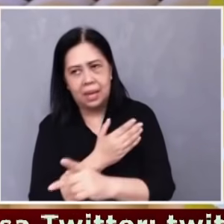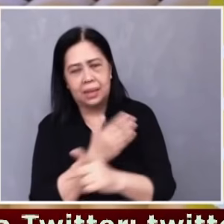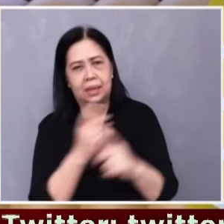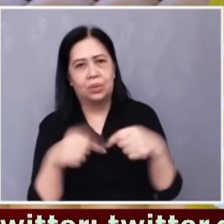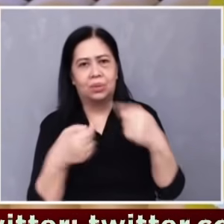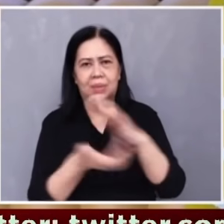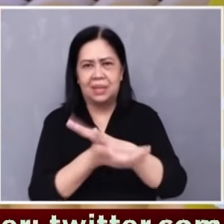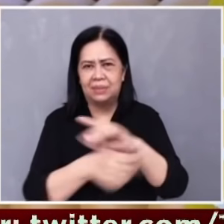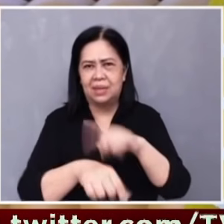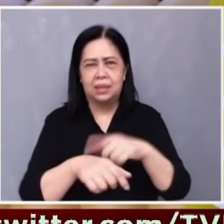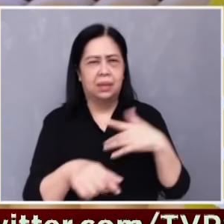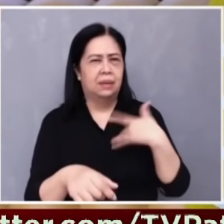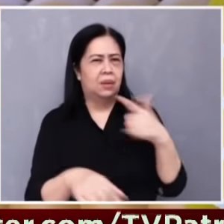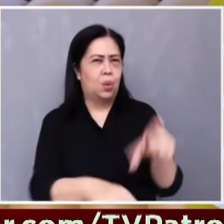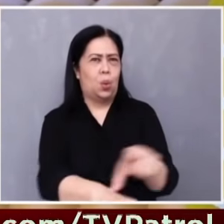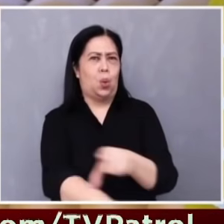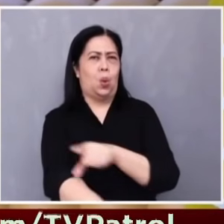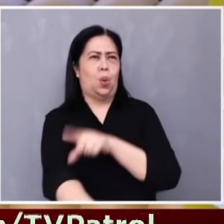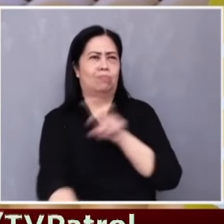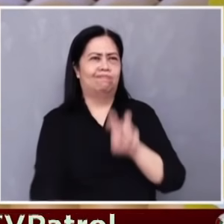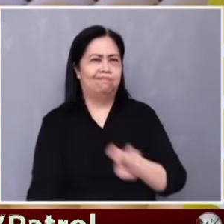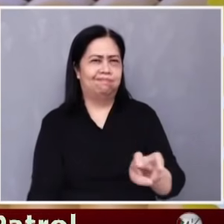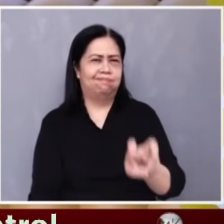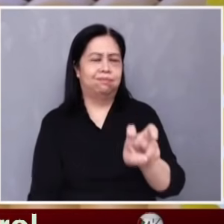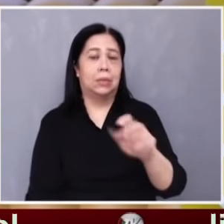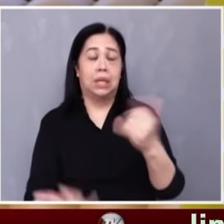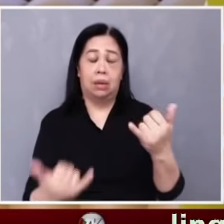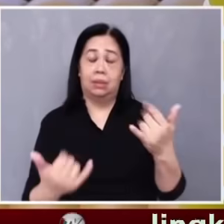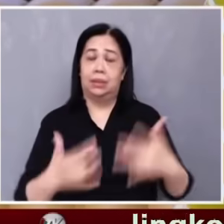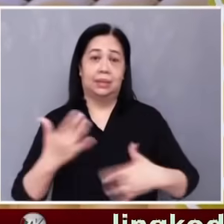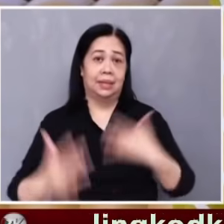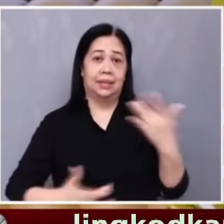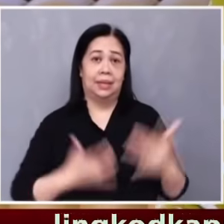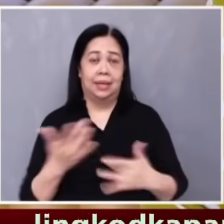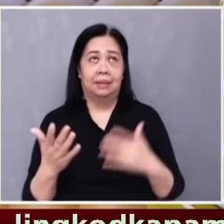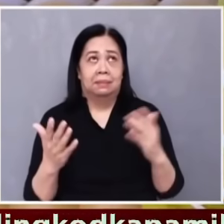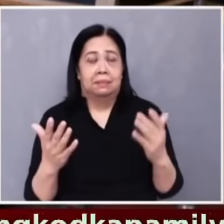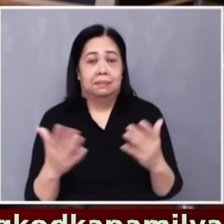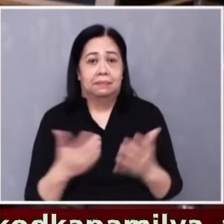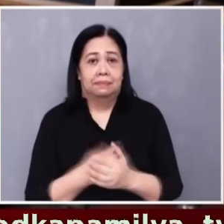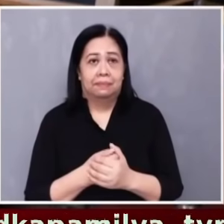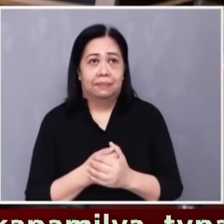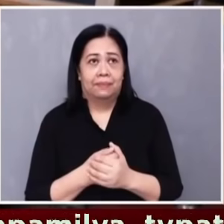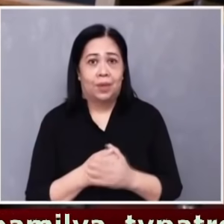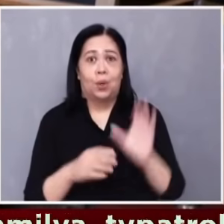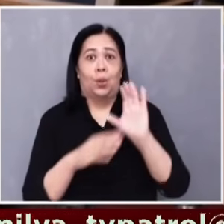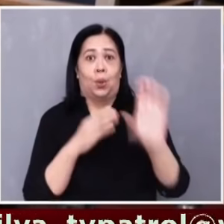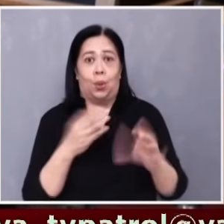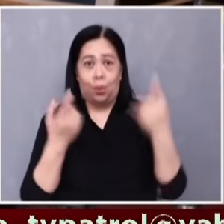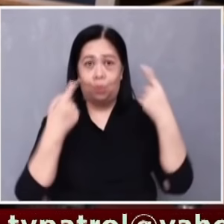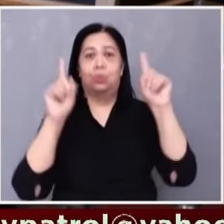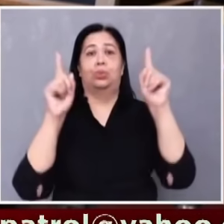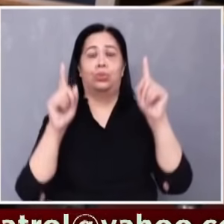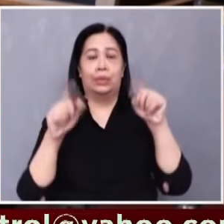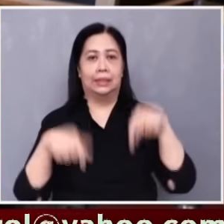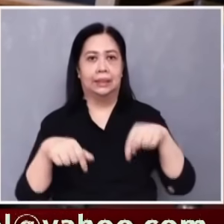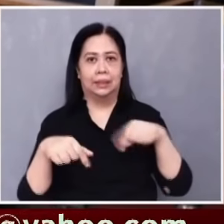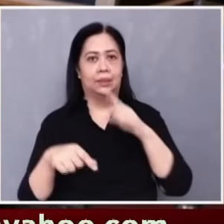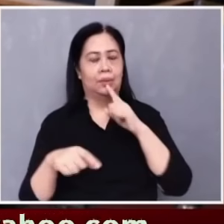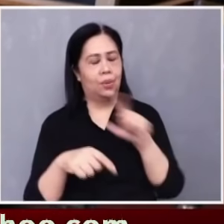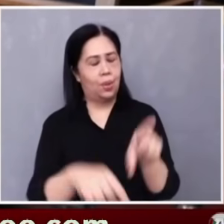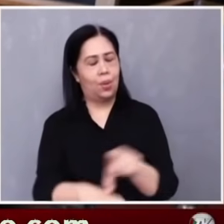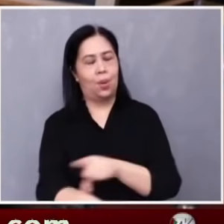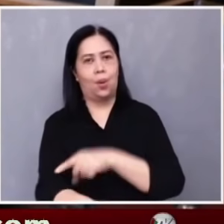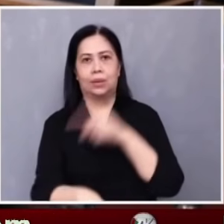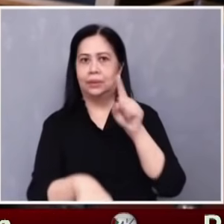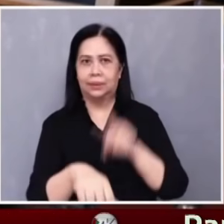feels like a long journey, and I'm excited to sort of complete it. This has been a long time